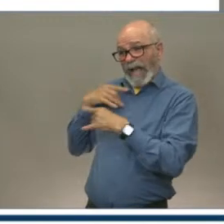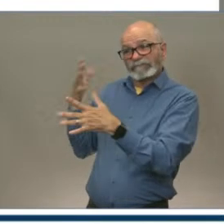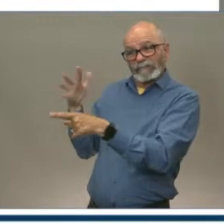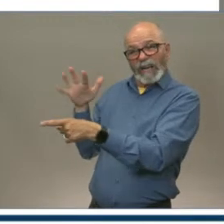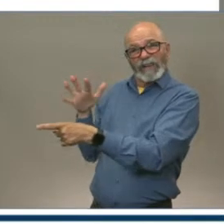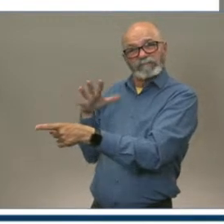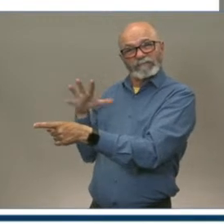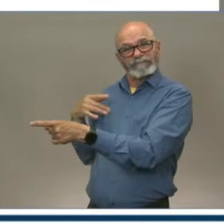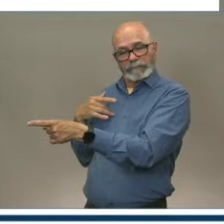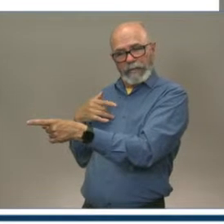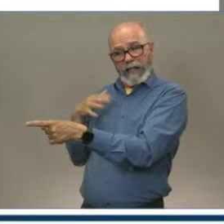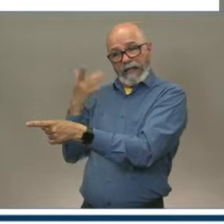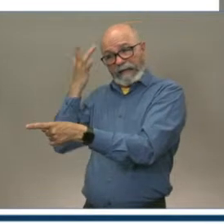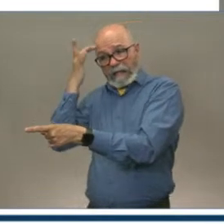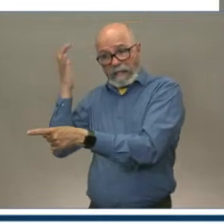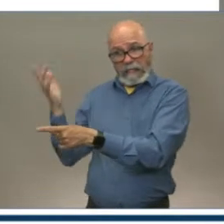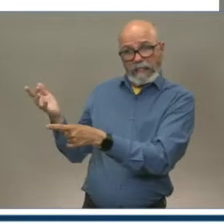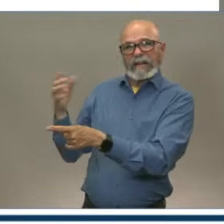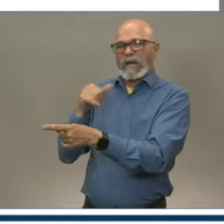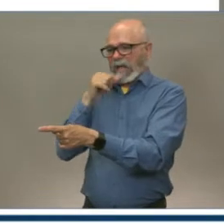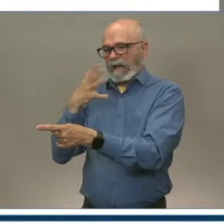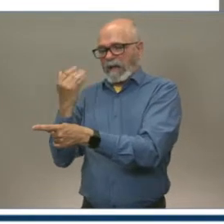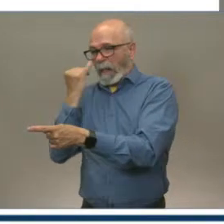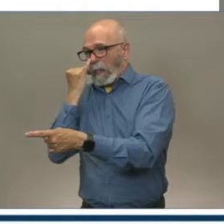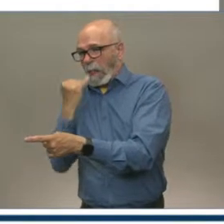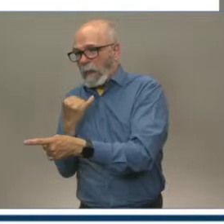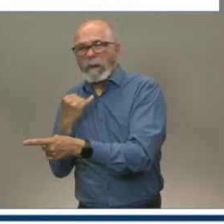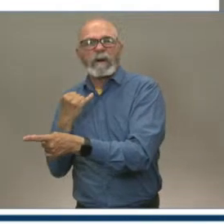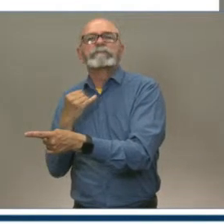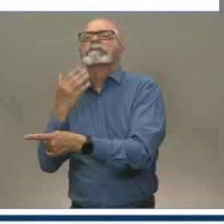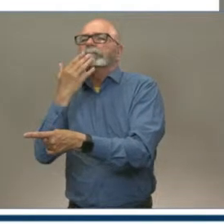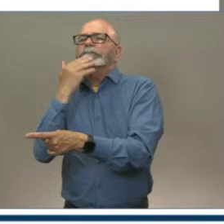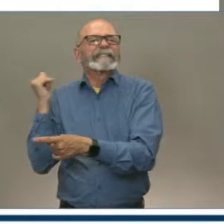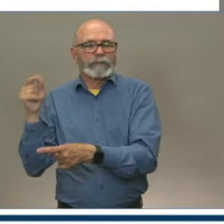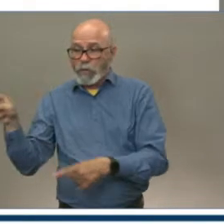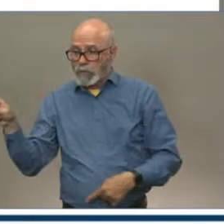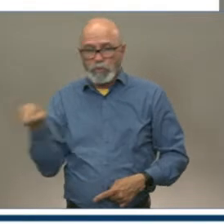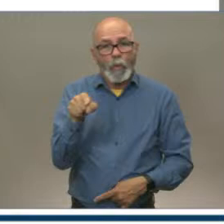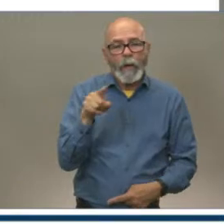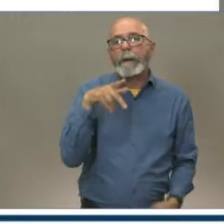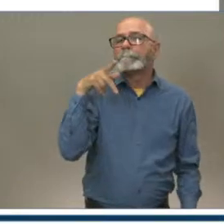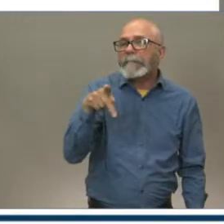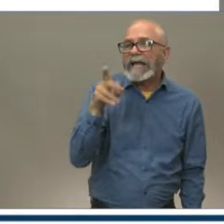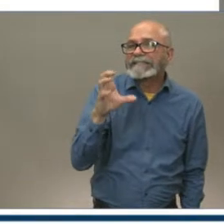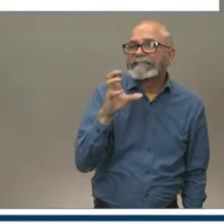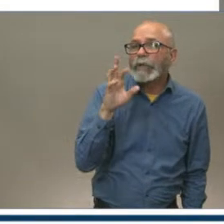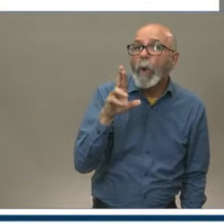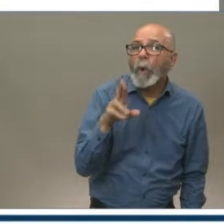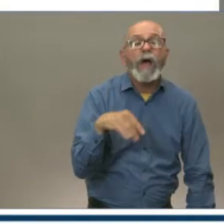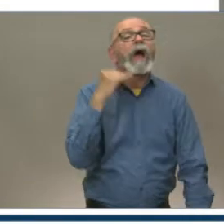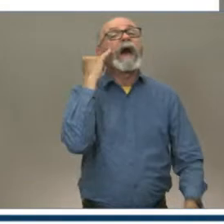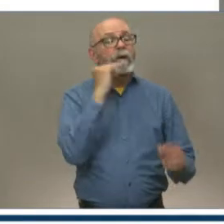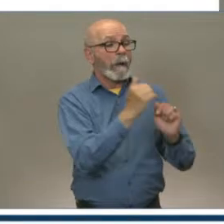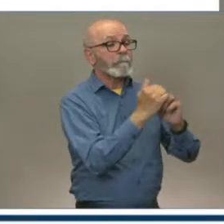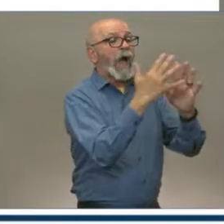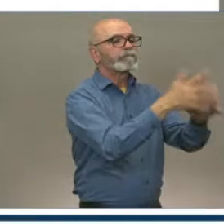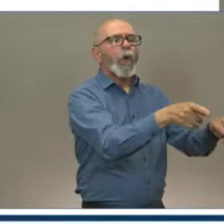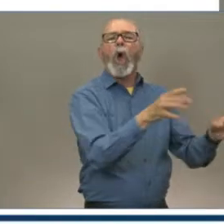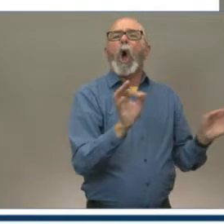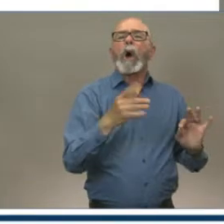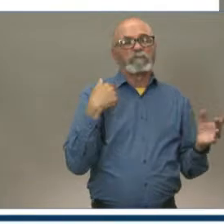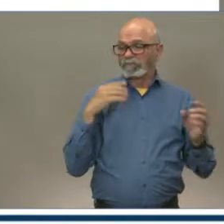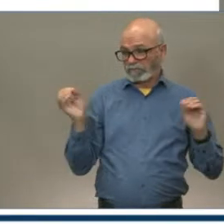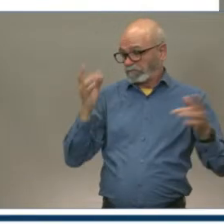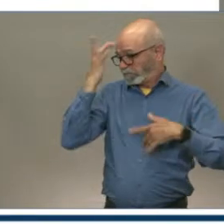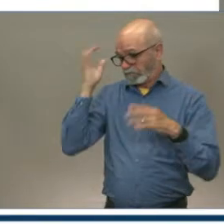piece. We need to supplement that with the rapid testing of PCR, but that's for people who are completely asymptomatic, and that can